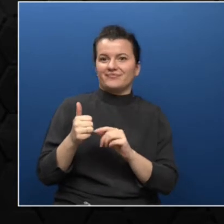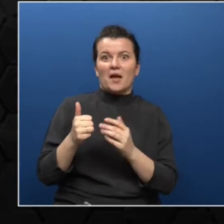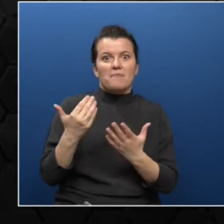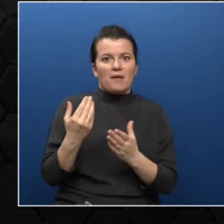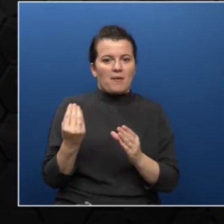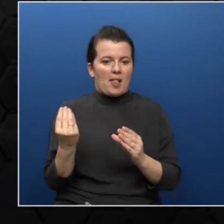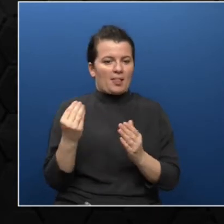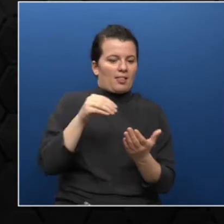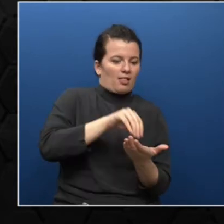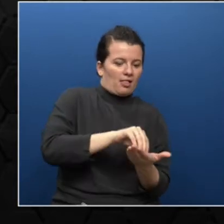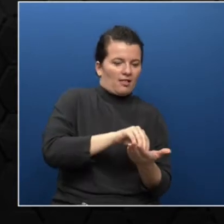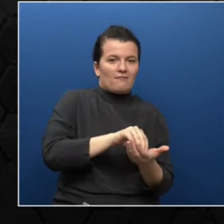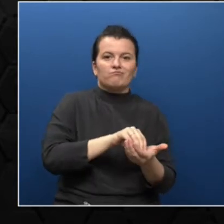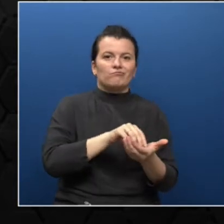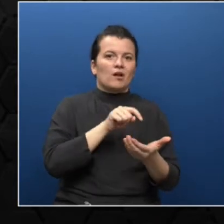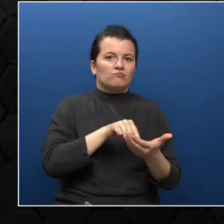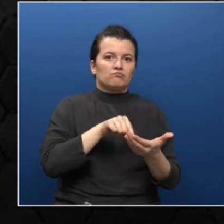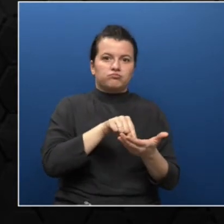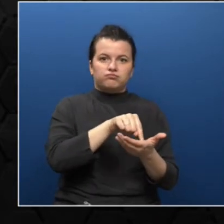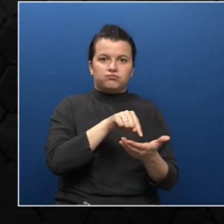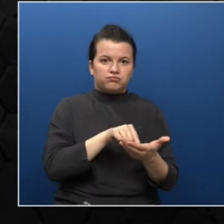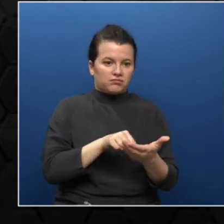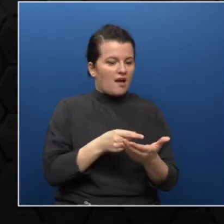can be able to do this task, right?